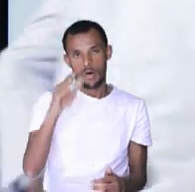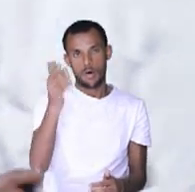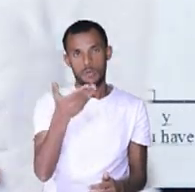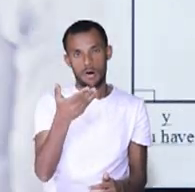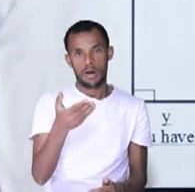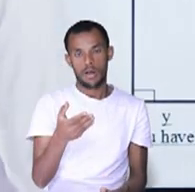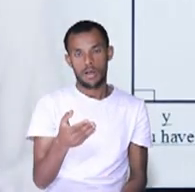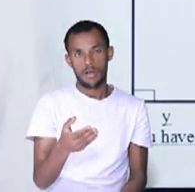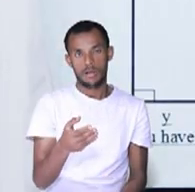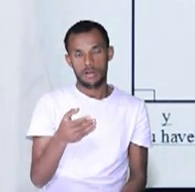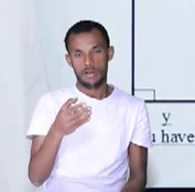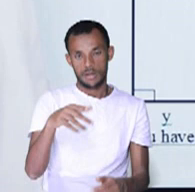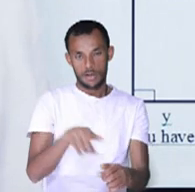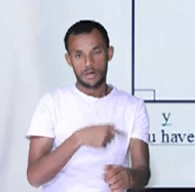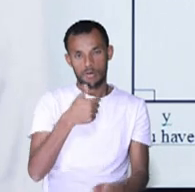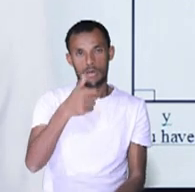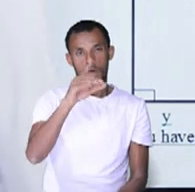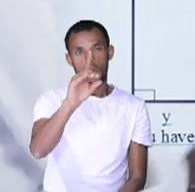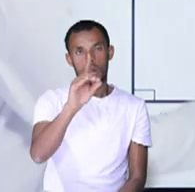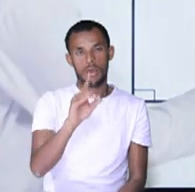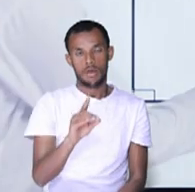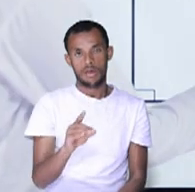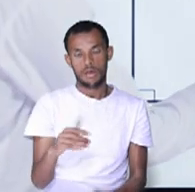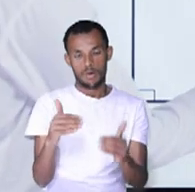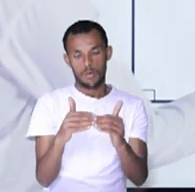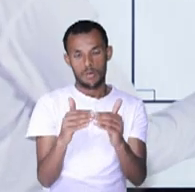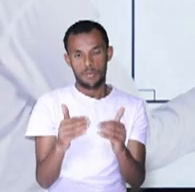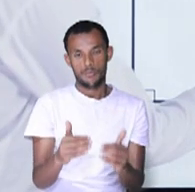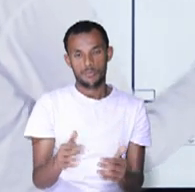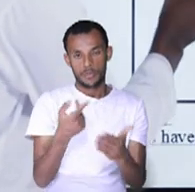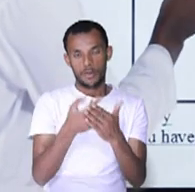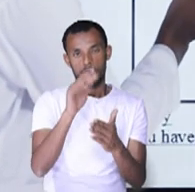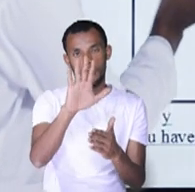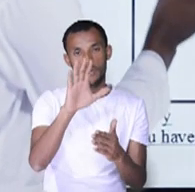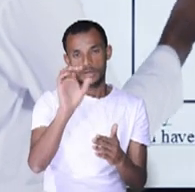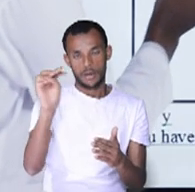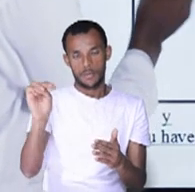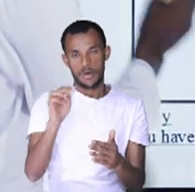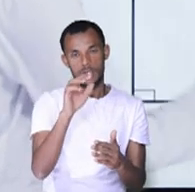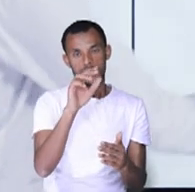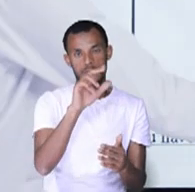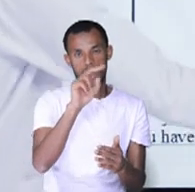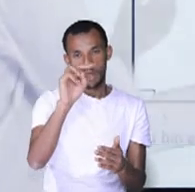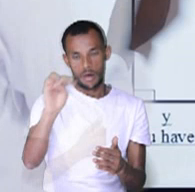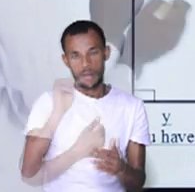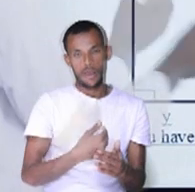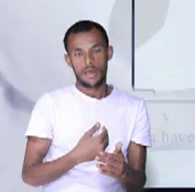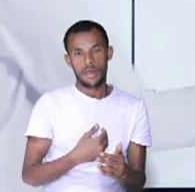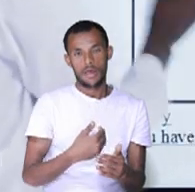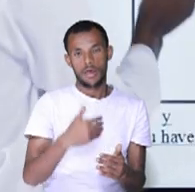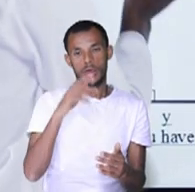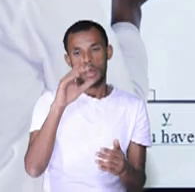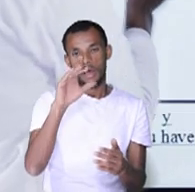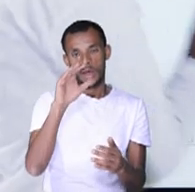over, and the length of AD. The length of AD is, here it is 5, this one is M. So the length from